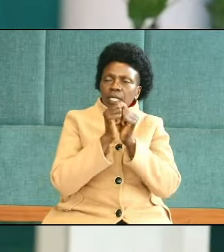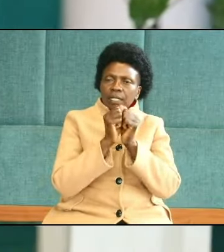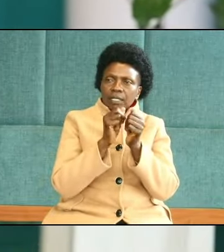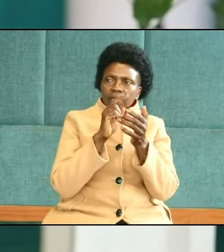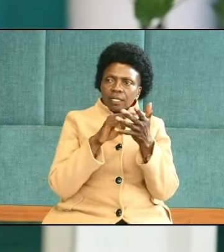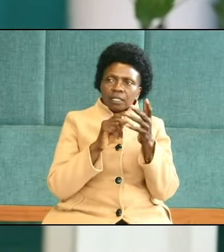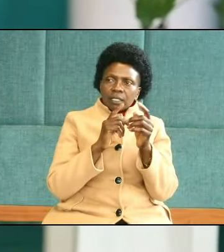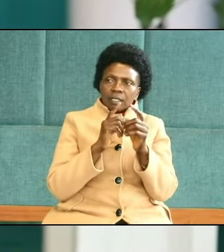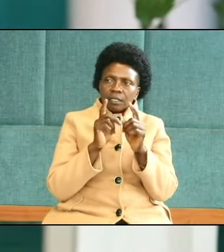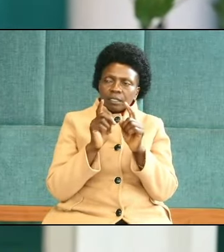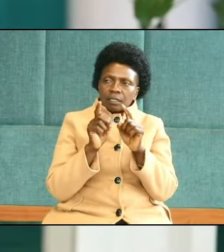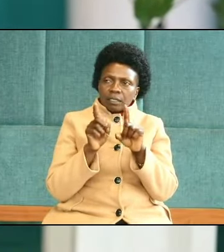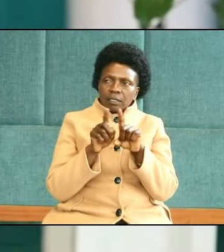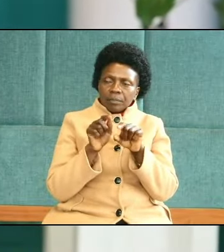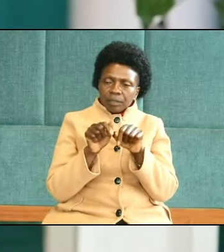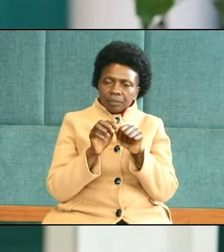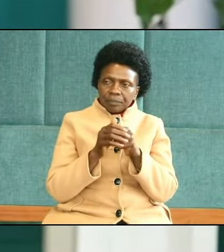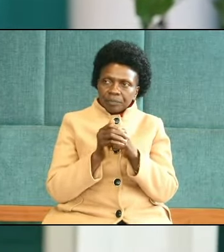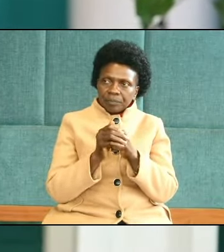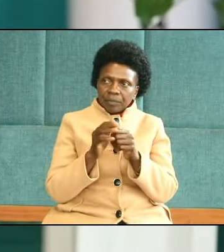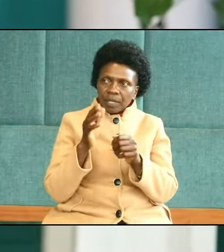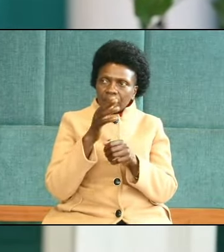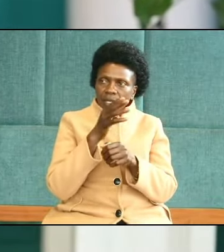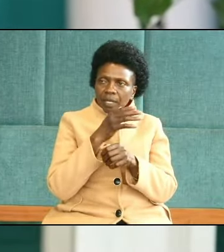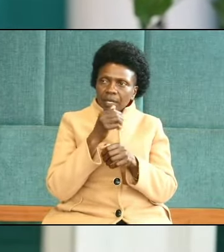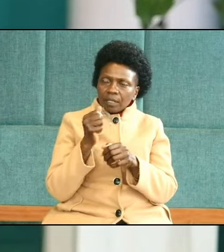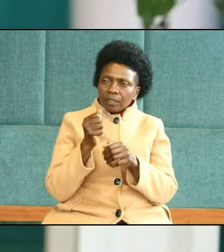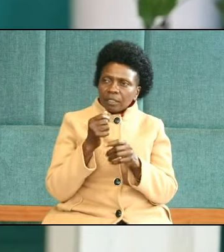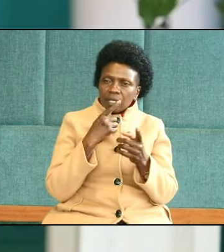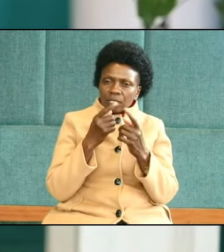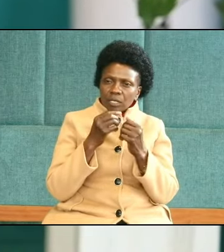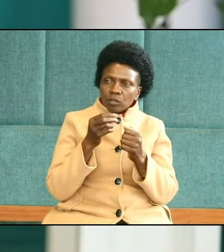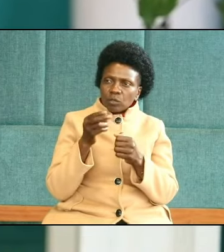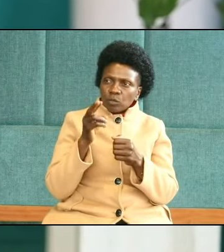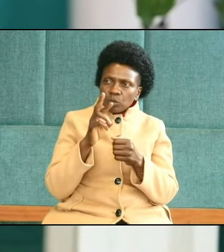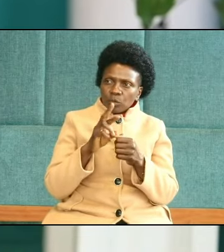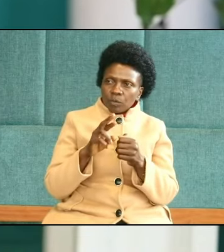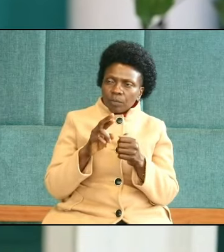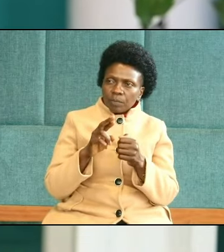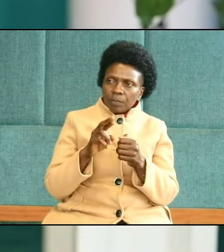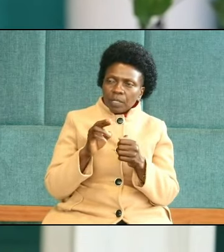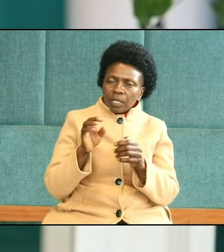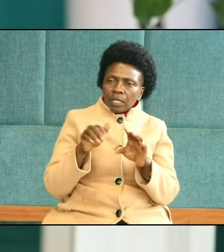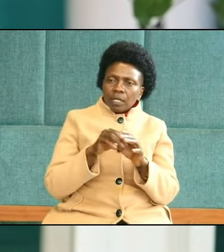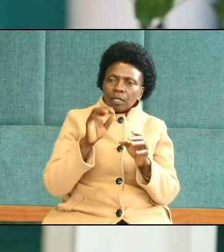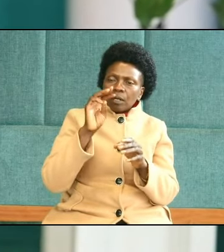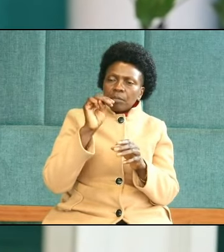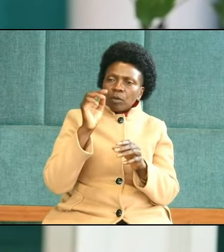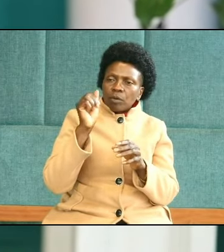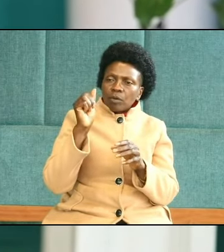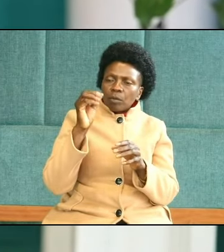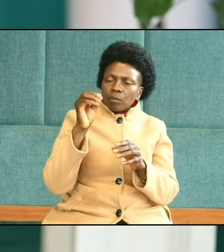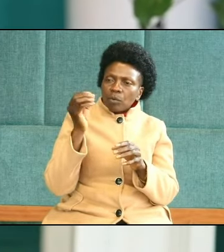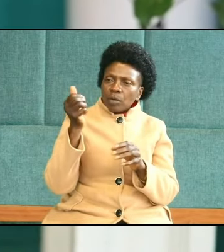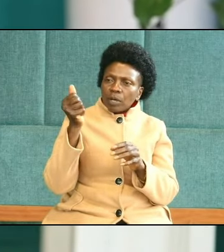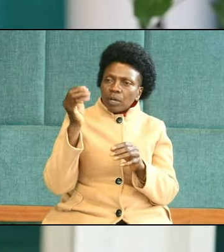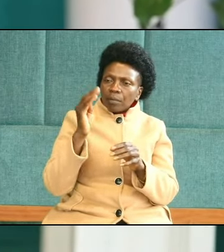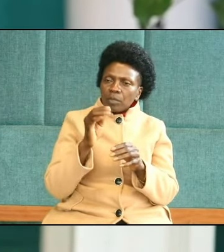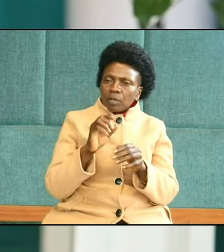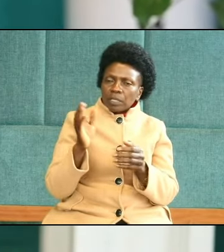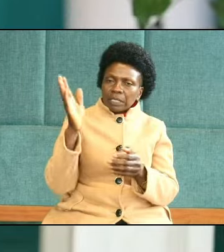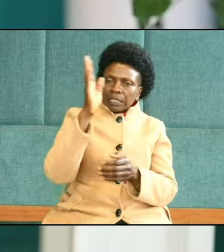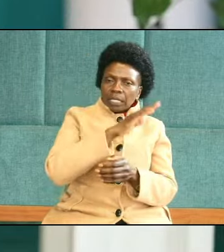as follows from the New King James Version. And Naomi said to her two daughters-in-law, "Go, return each to